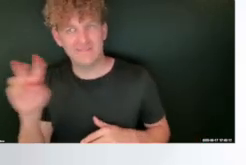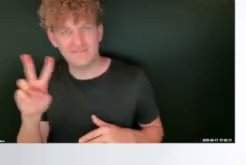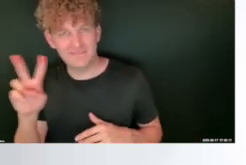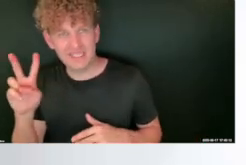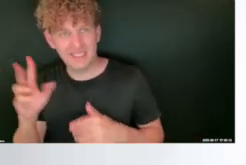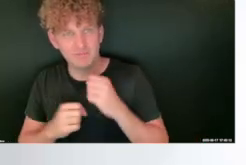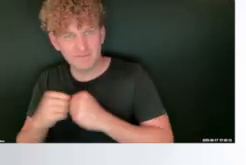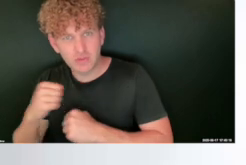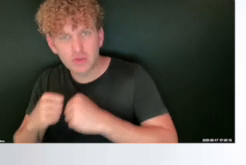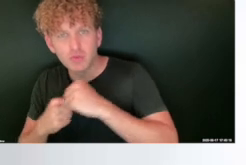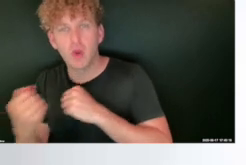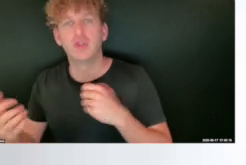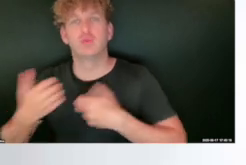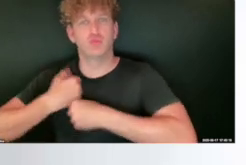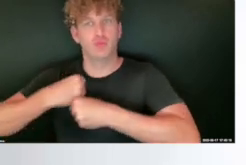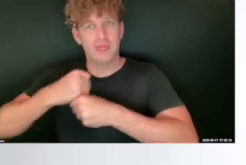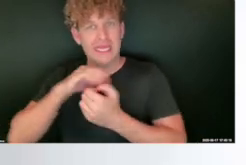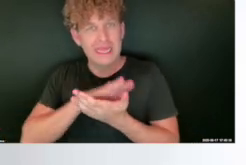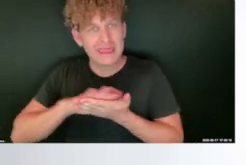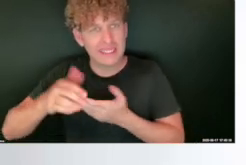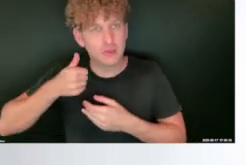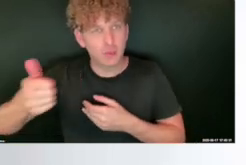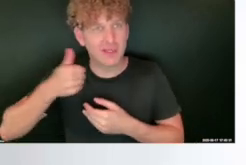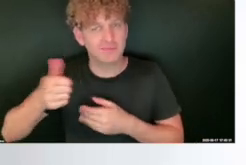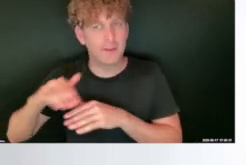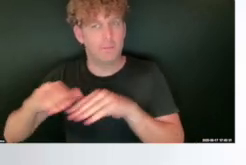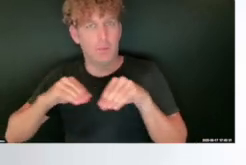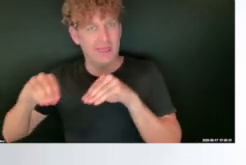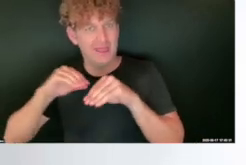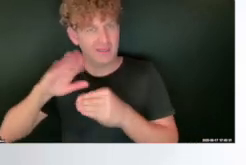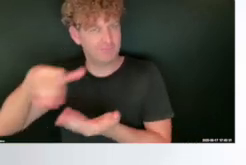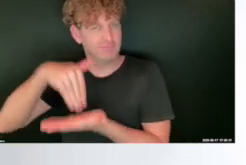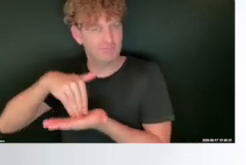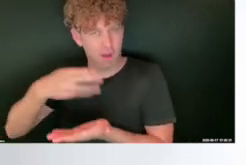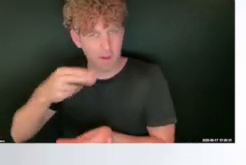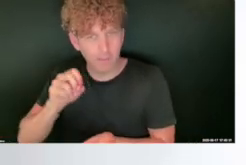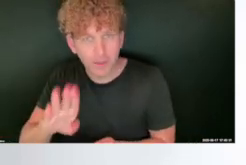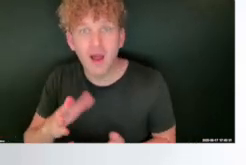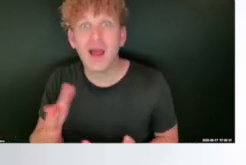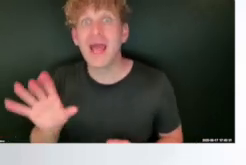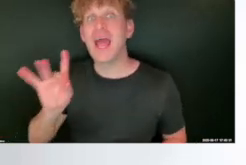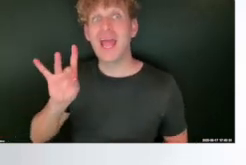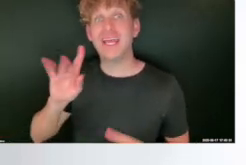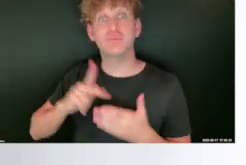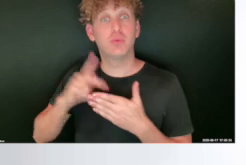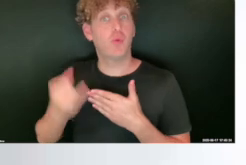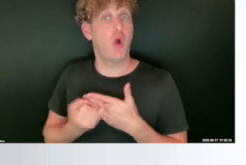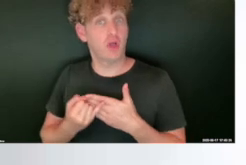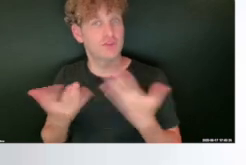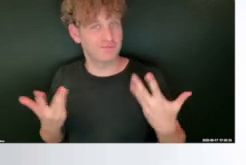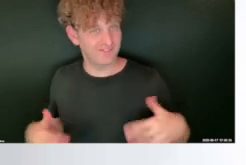incentive projects. Hey again, everybody. I'm about to provide a brief overview